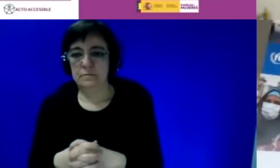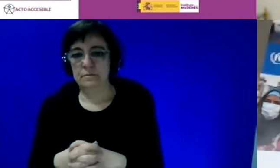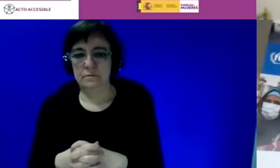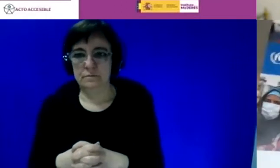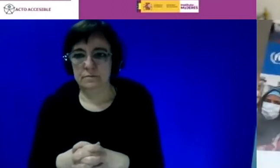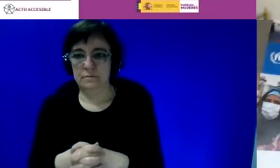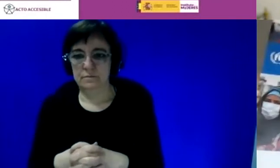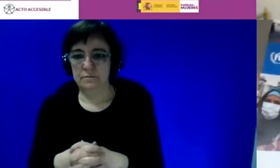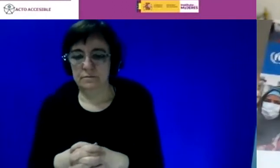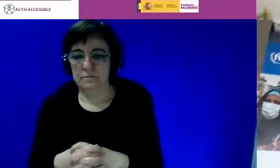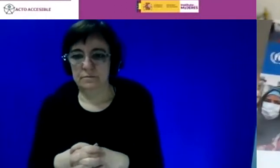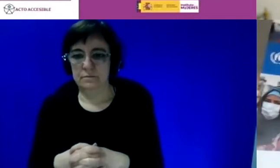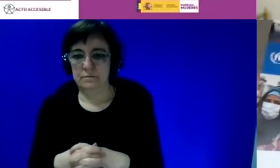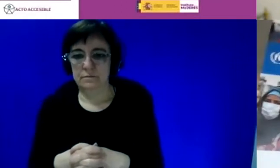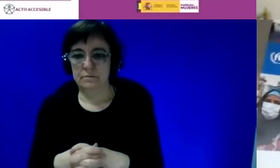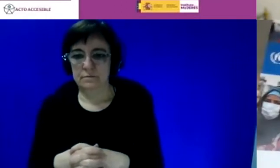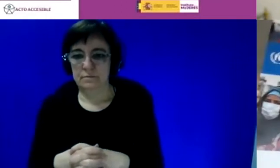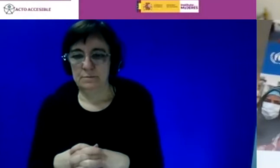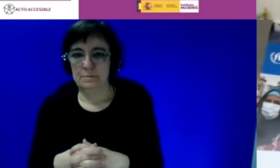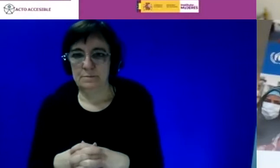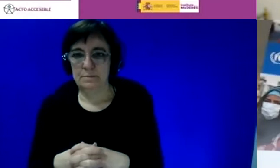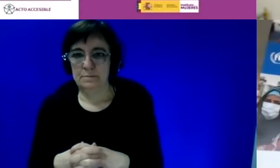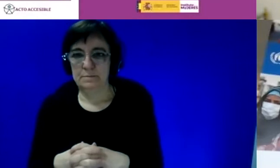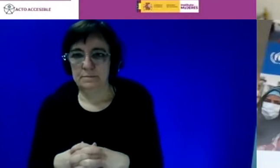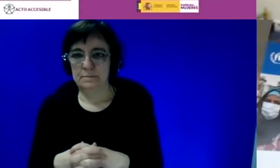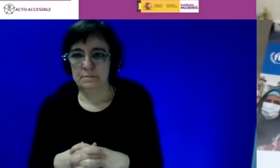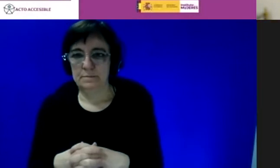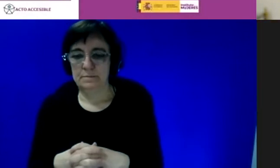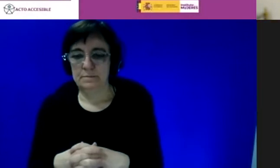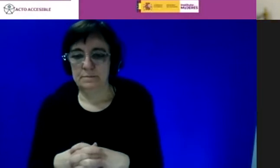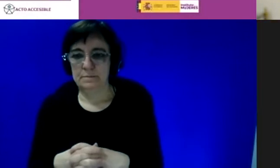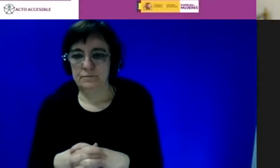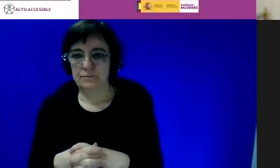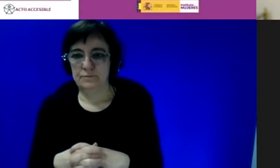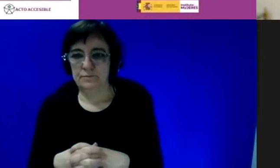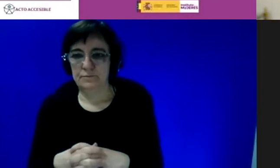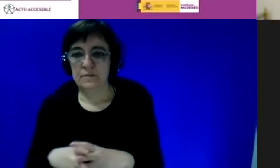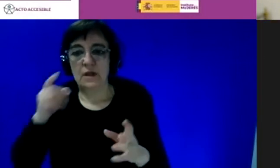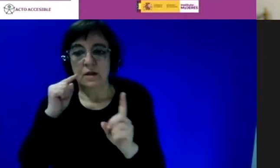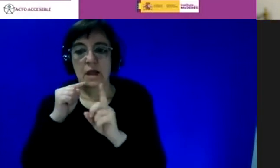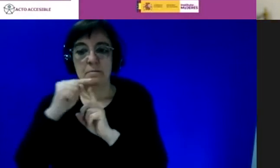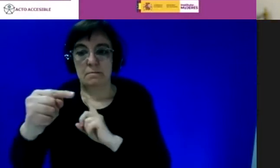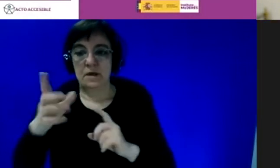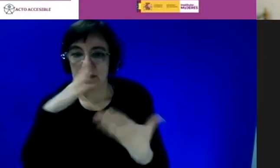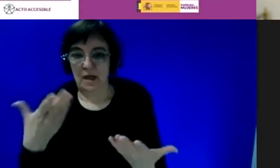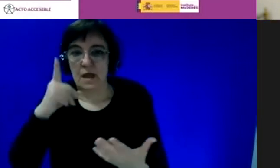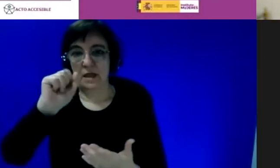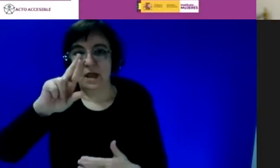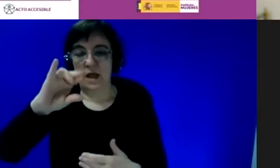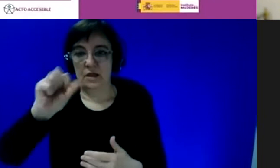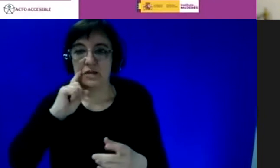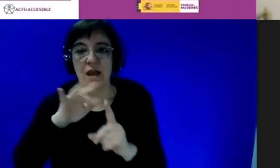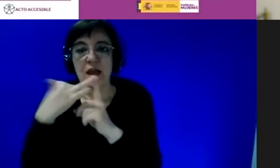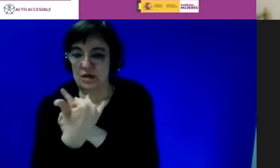Can you hear me? Yes, we can hear you. Well, this is the message from Larissa. The situation of women with